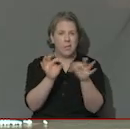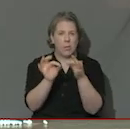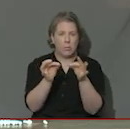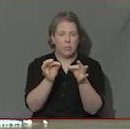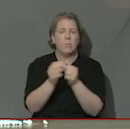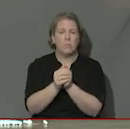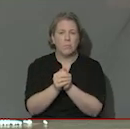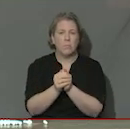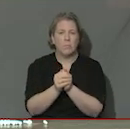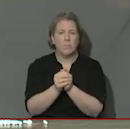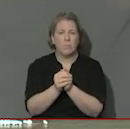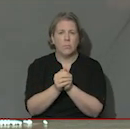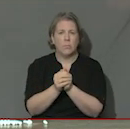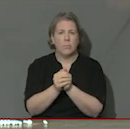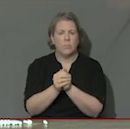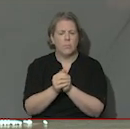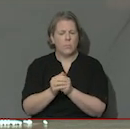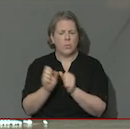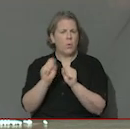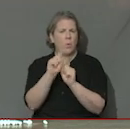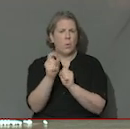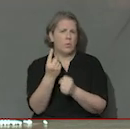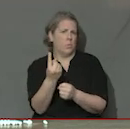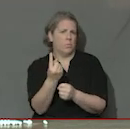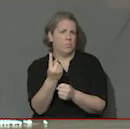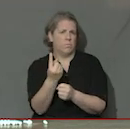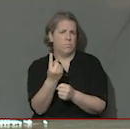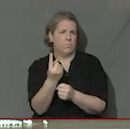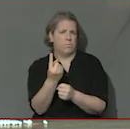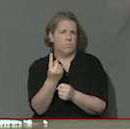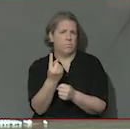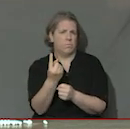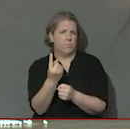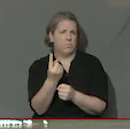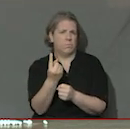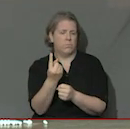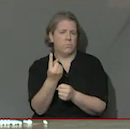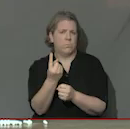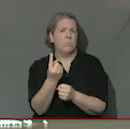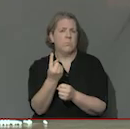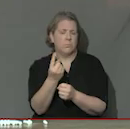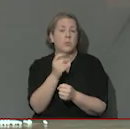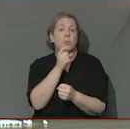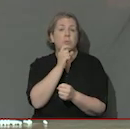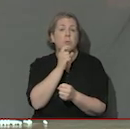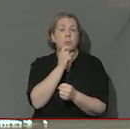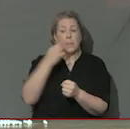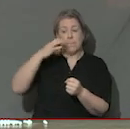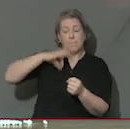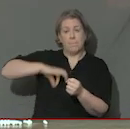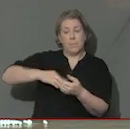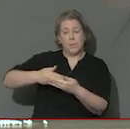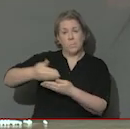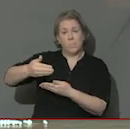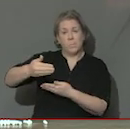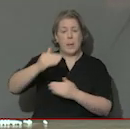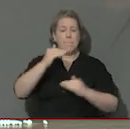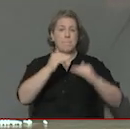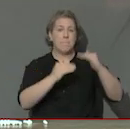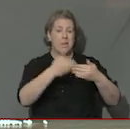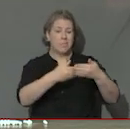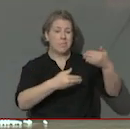this is your normal question one. They can ask you either an income statement or a balance sheet or a